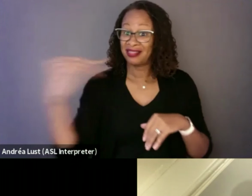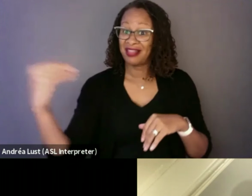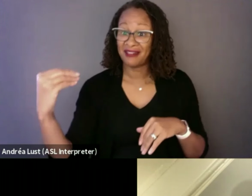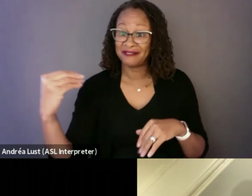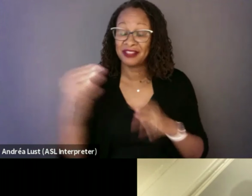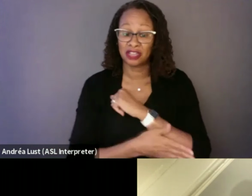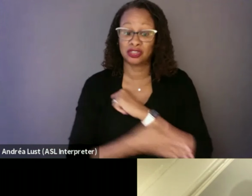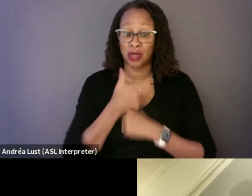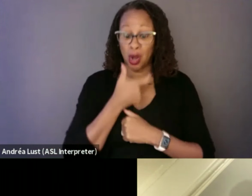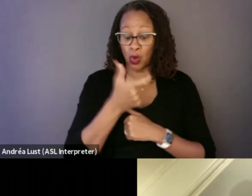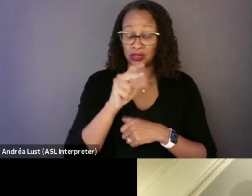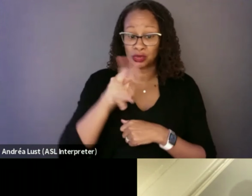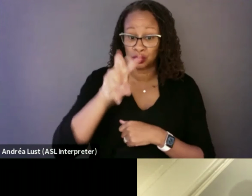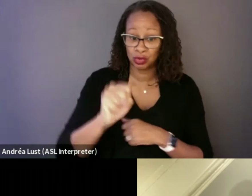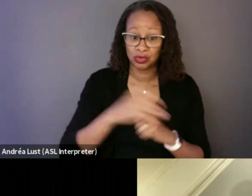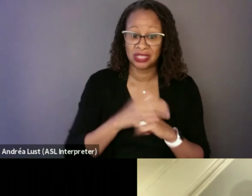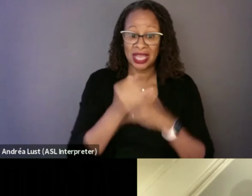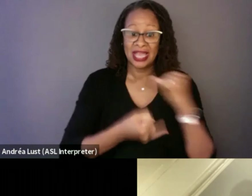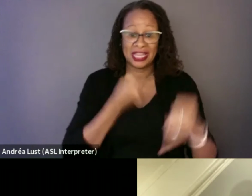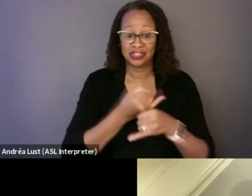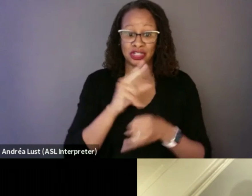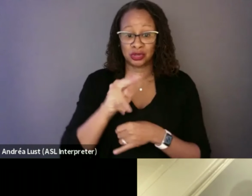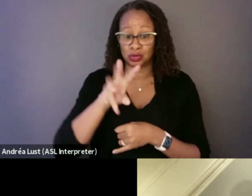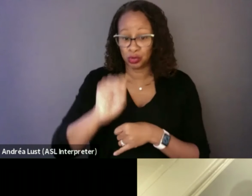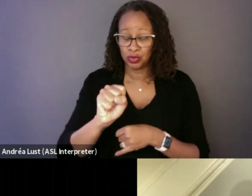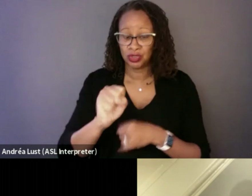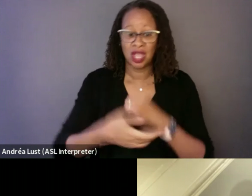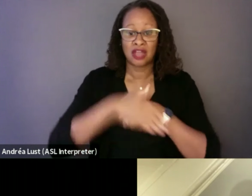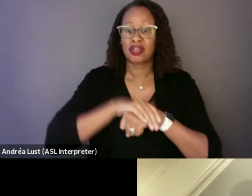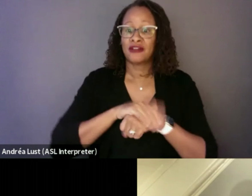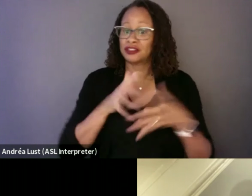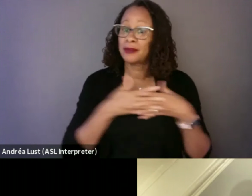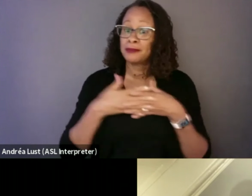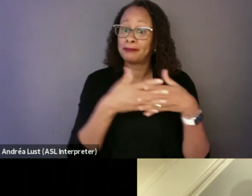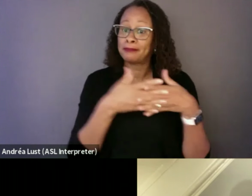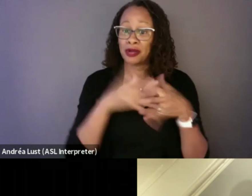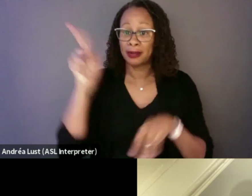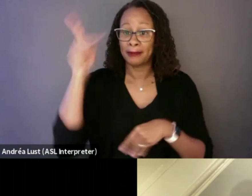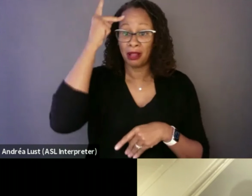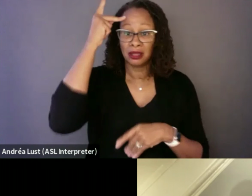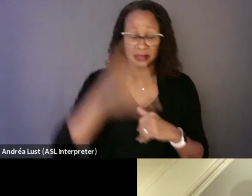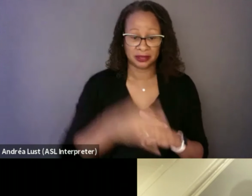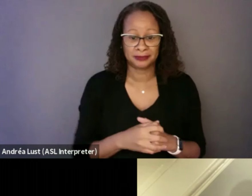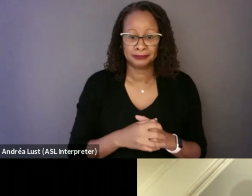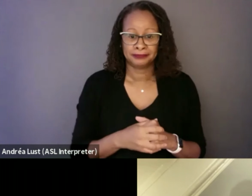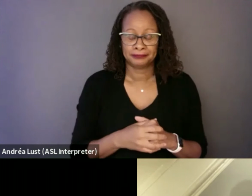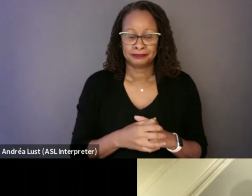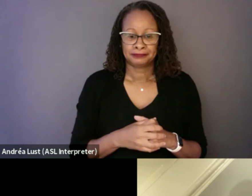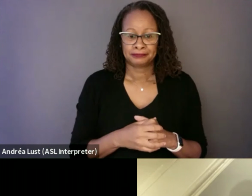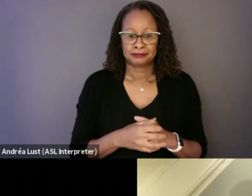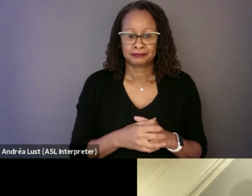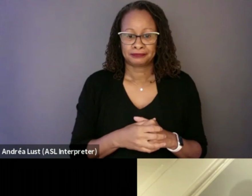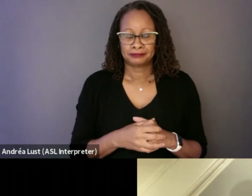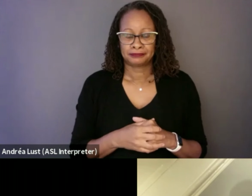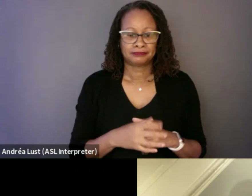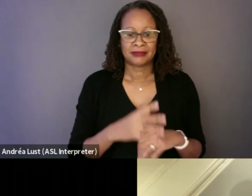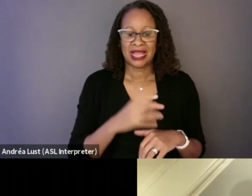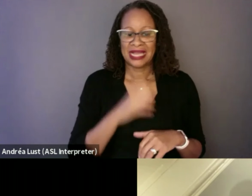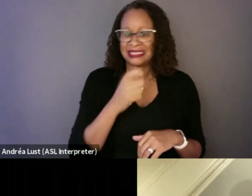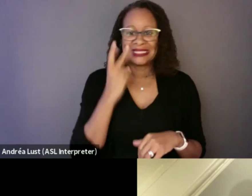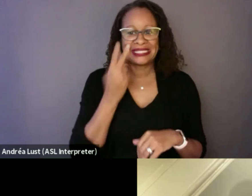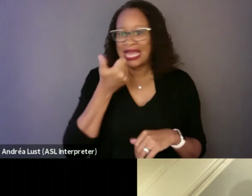news, international news covers American politics. And I didn't see anything about